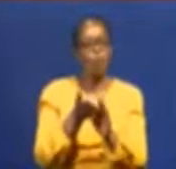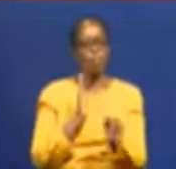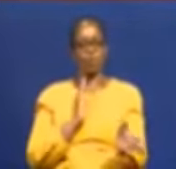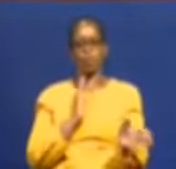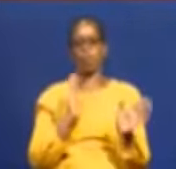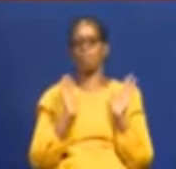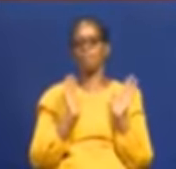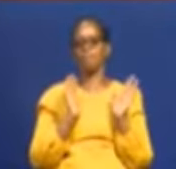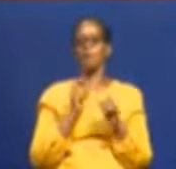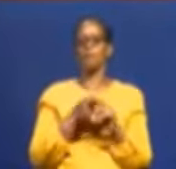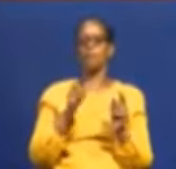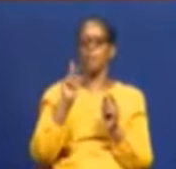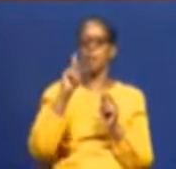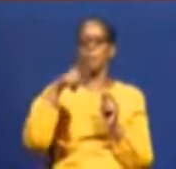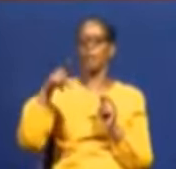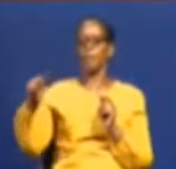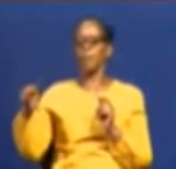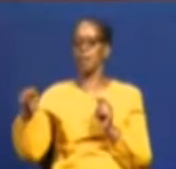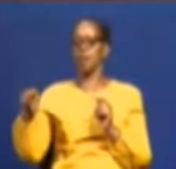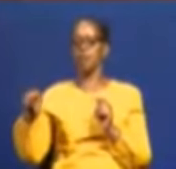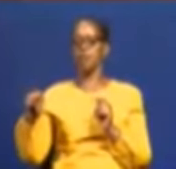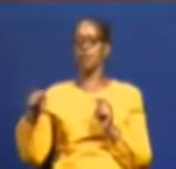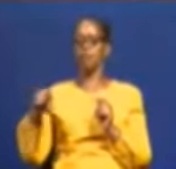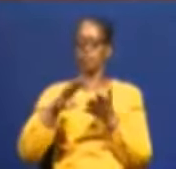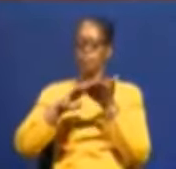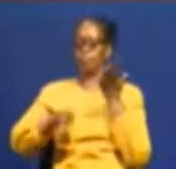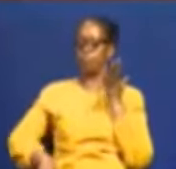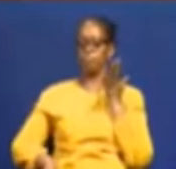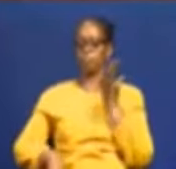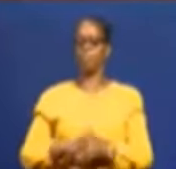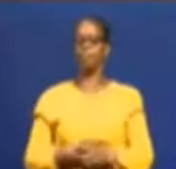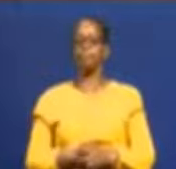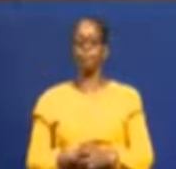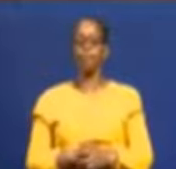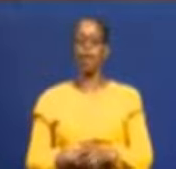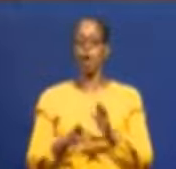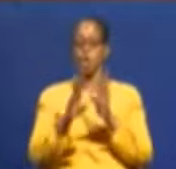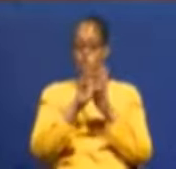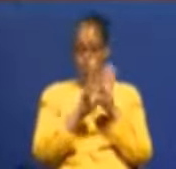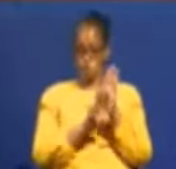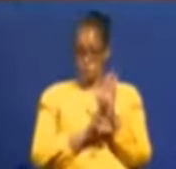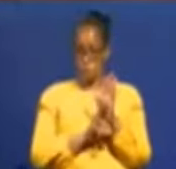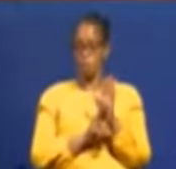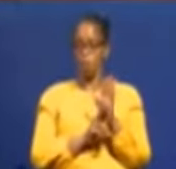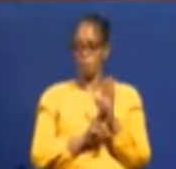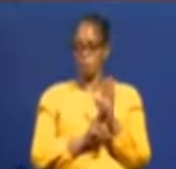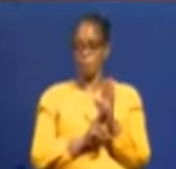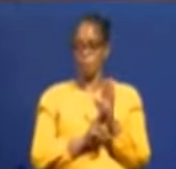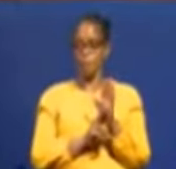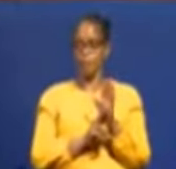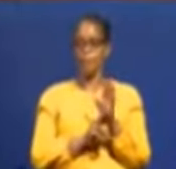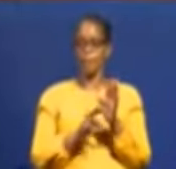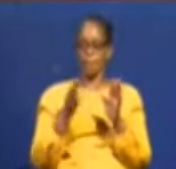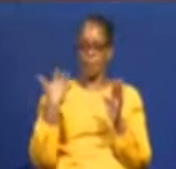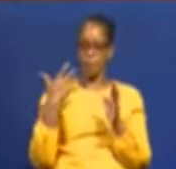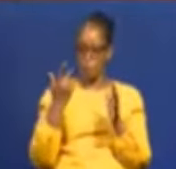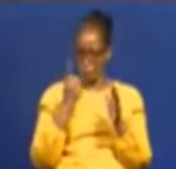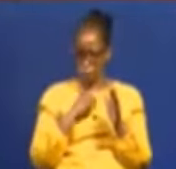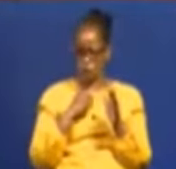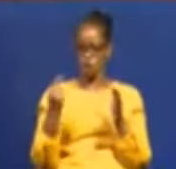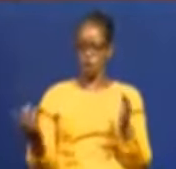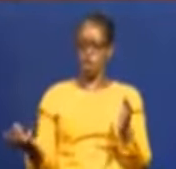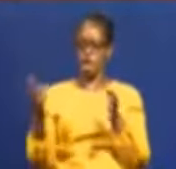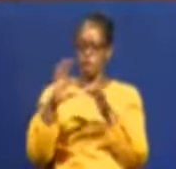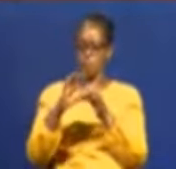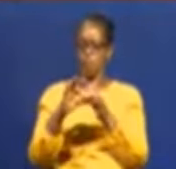the Office of the Director of Public Prosecutions. In fact, our standing orders enjoin even those independent offices to